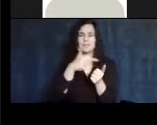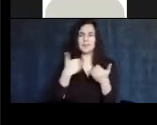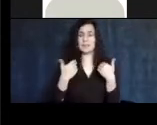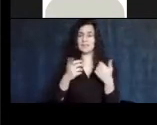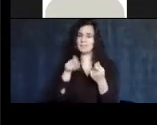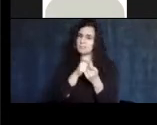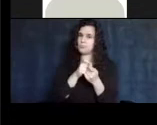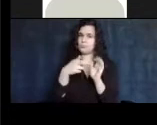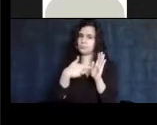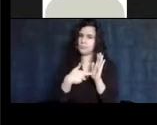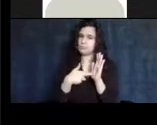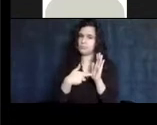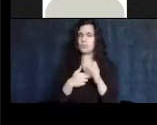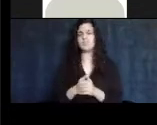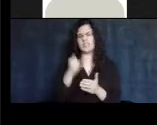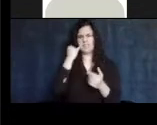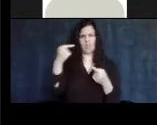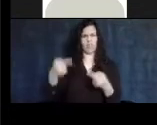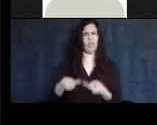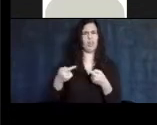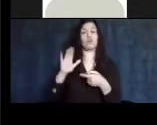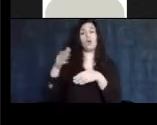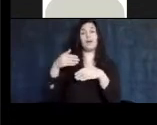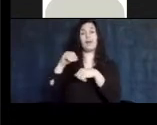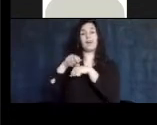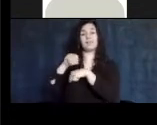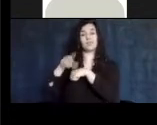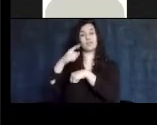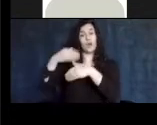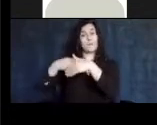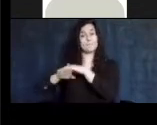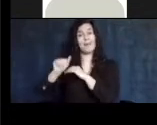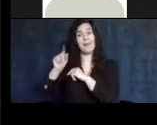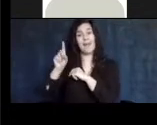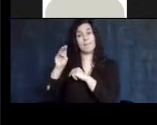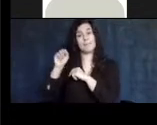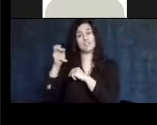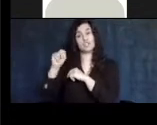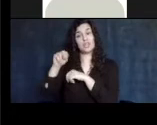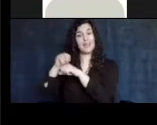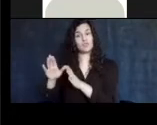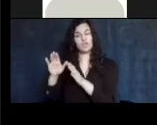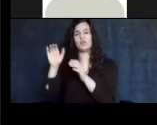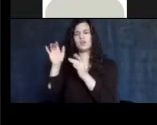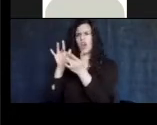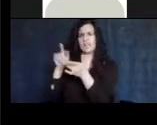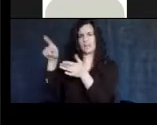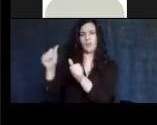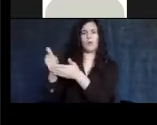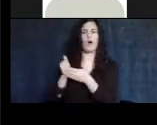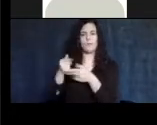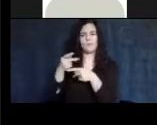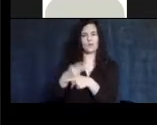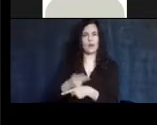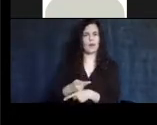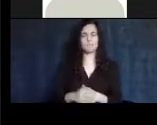password, please reach out to your admissions counselor, and we can help you get through that process as well. And this student...